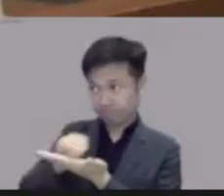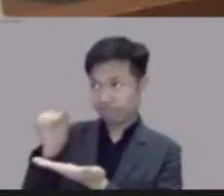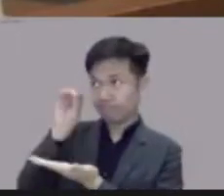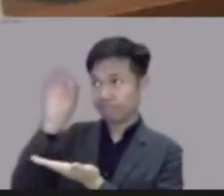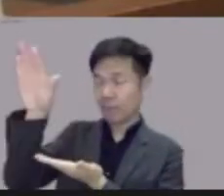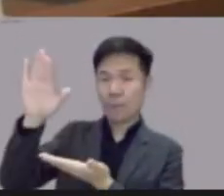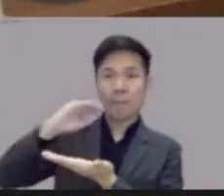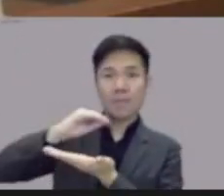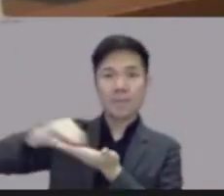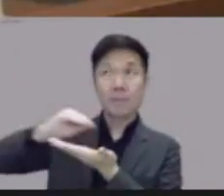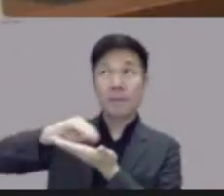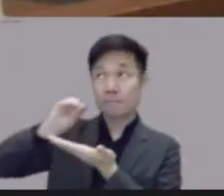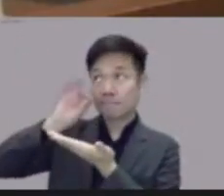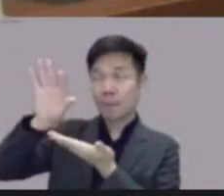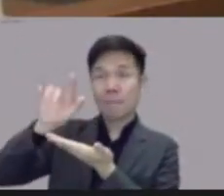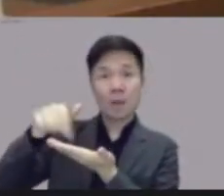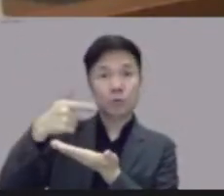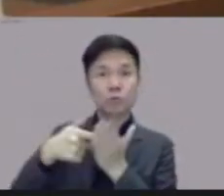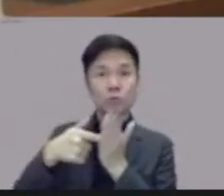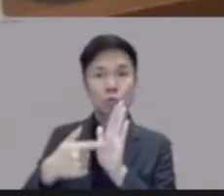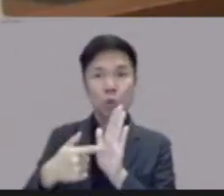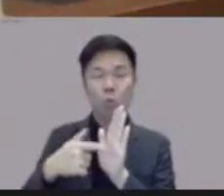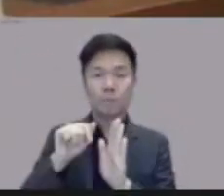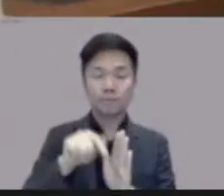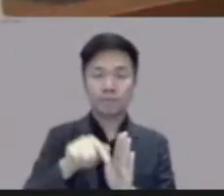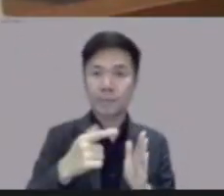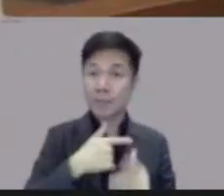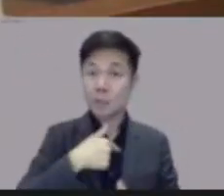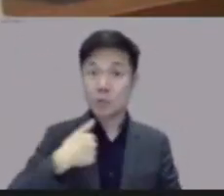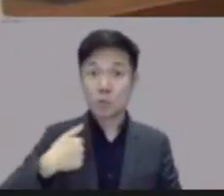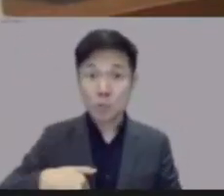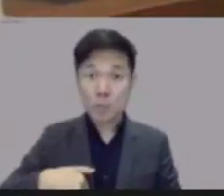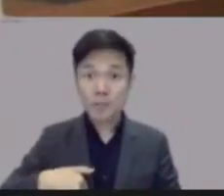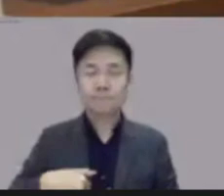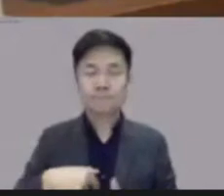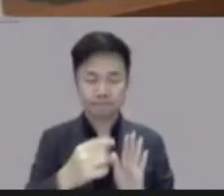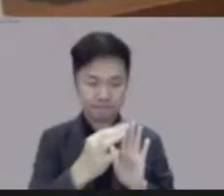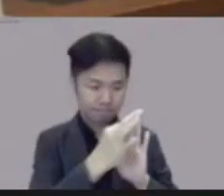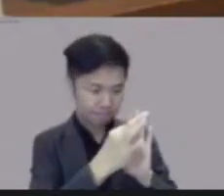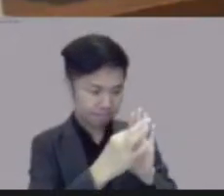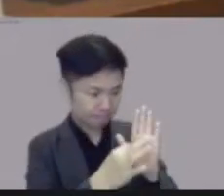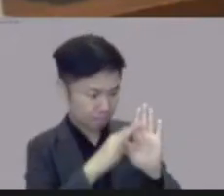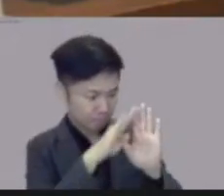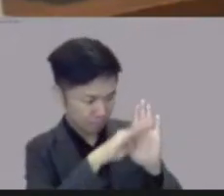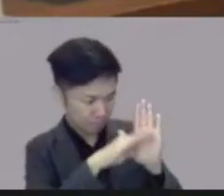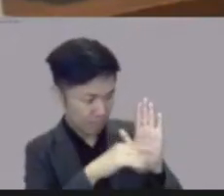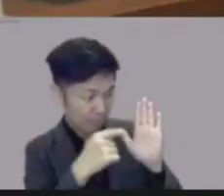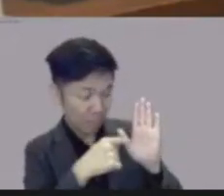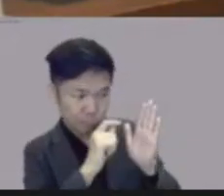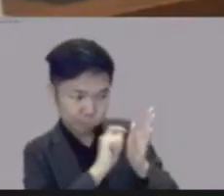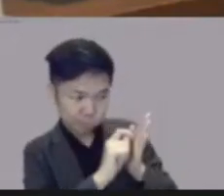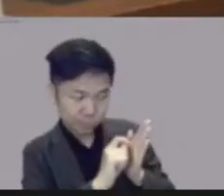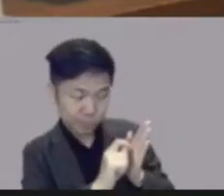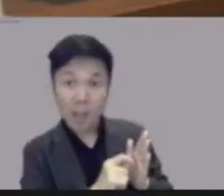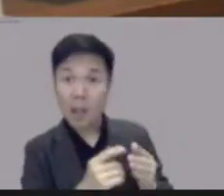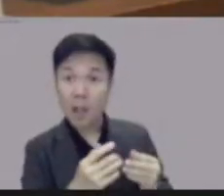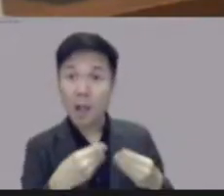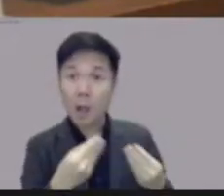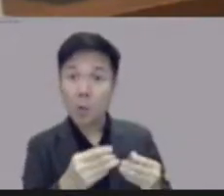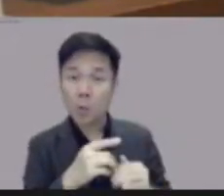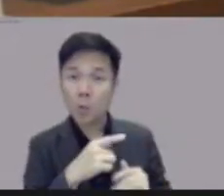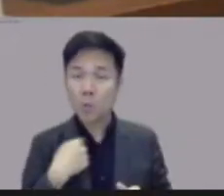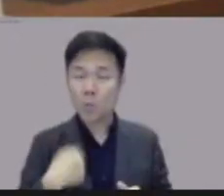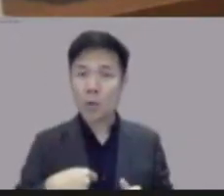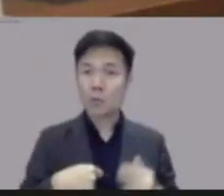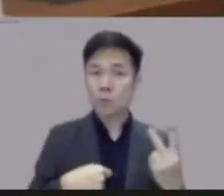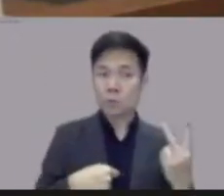on the progress only implementation of China's national nationally determined contribution 2022